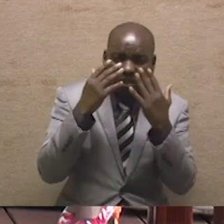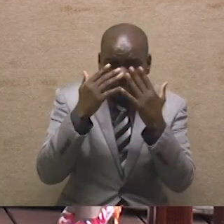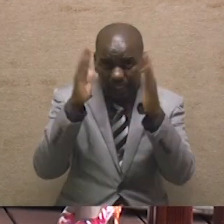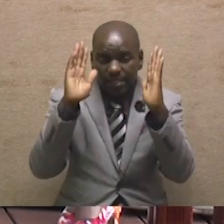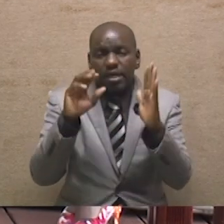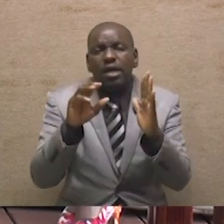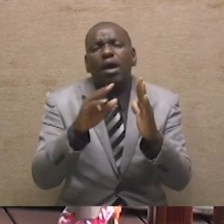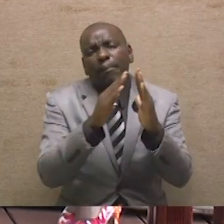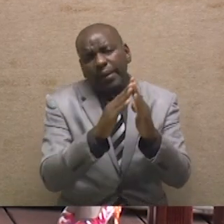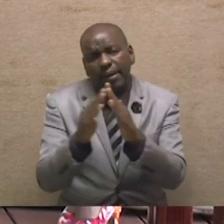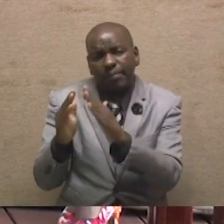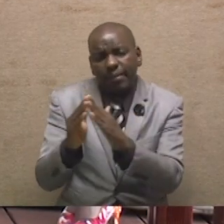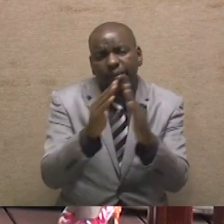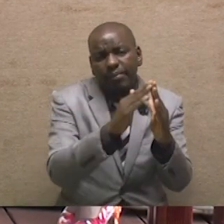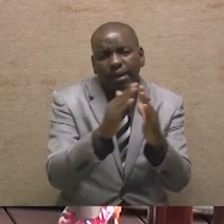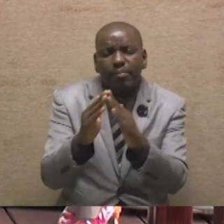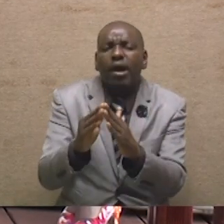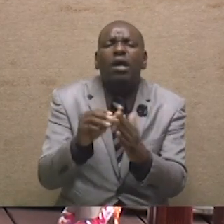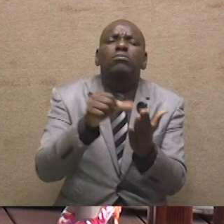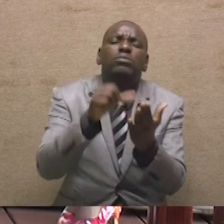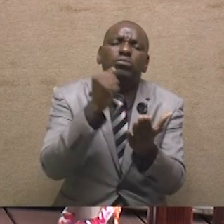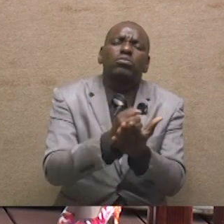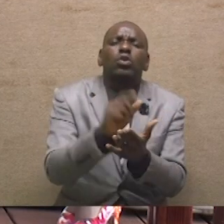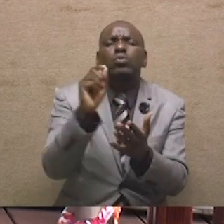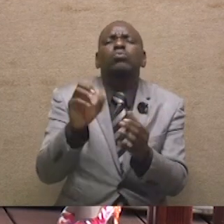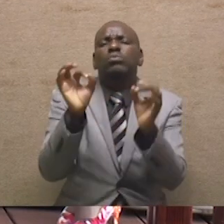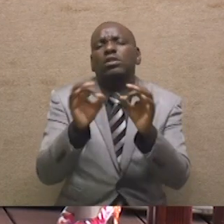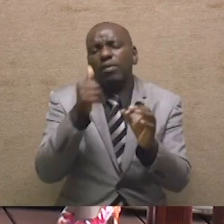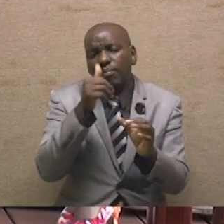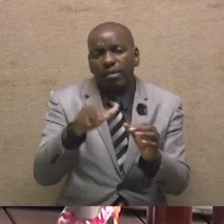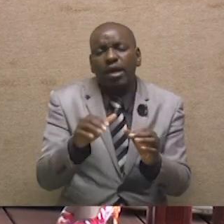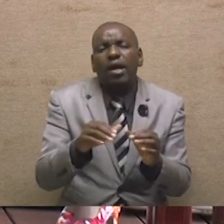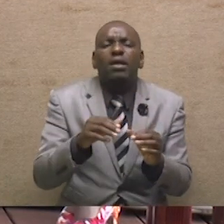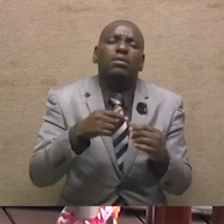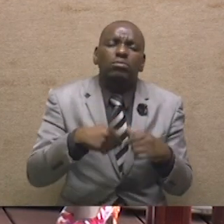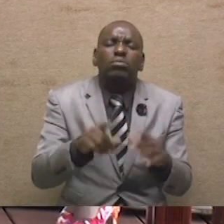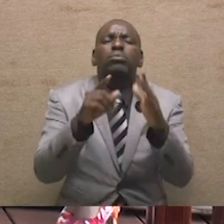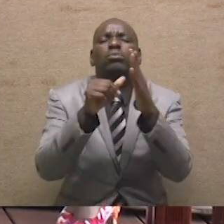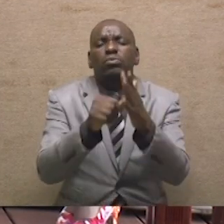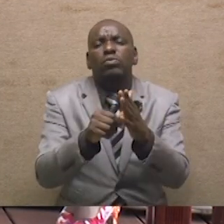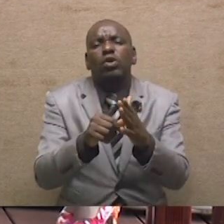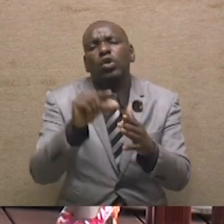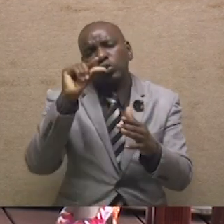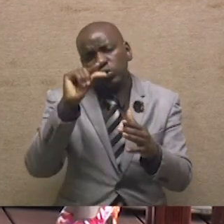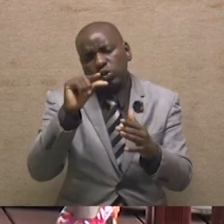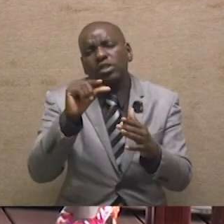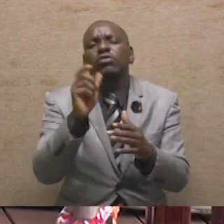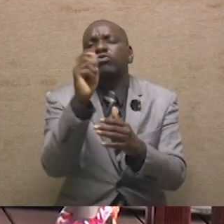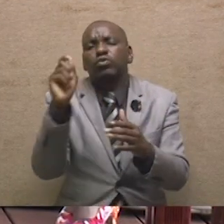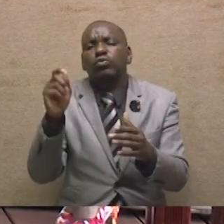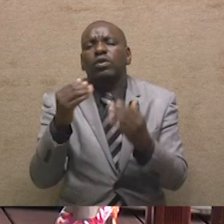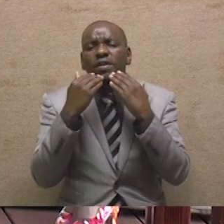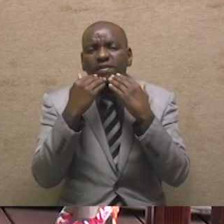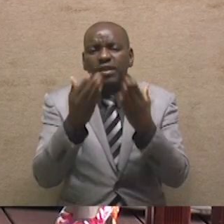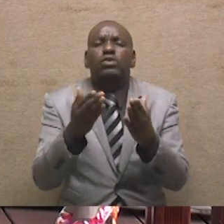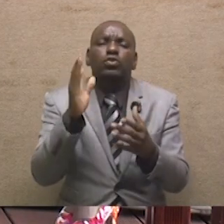have also brought it clear to say the mushrooming of unregistered schools or the backyard schools is as a result of